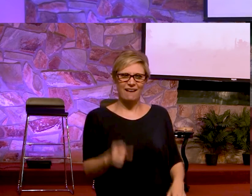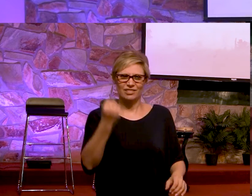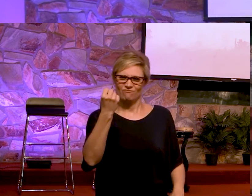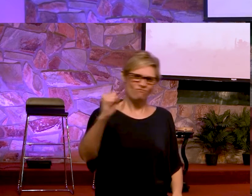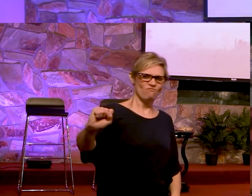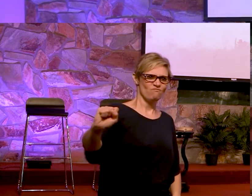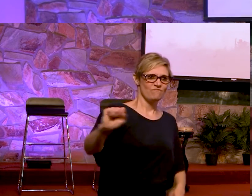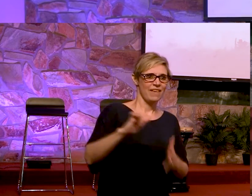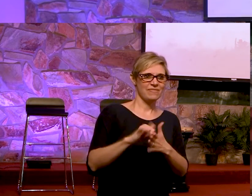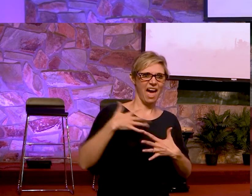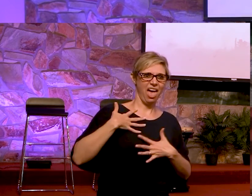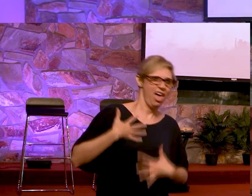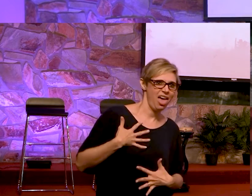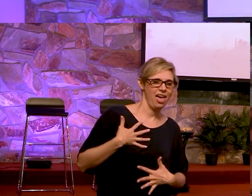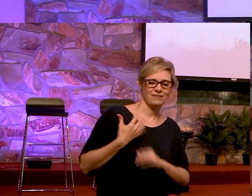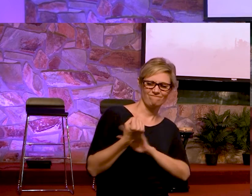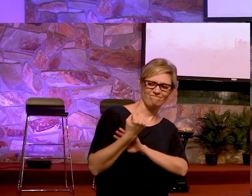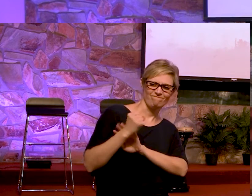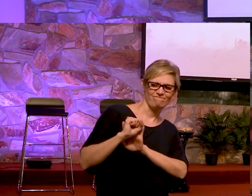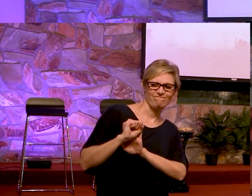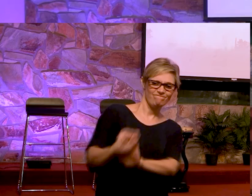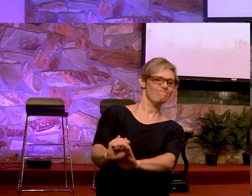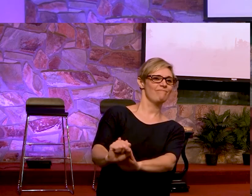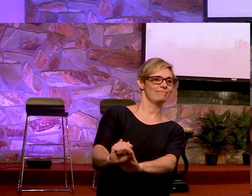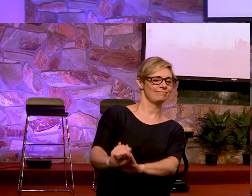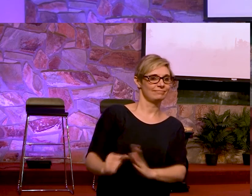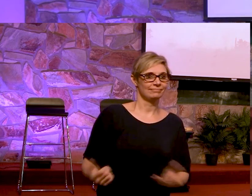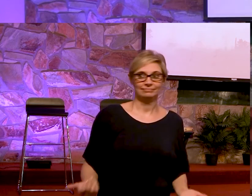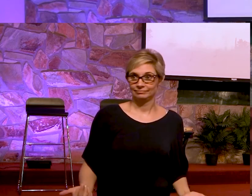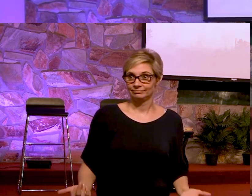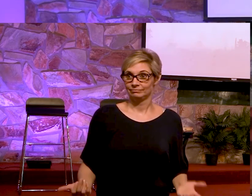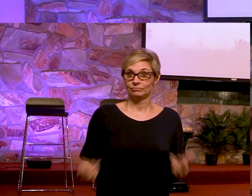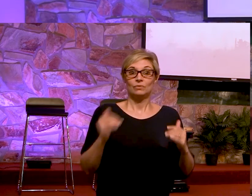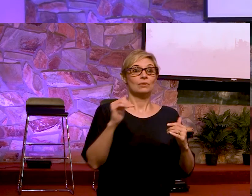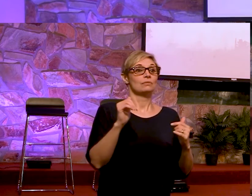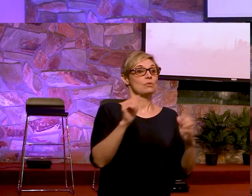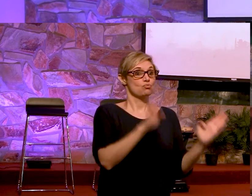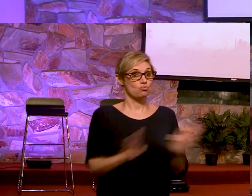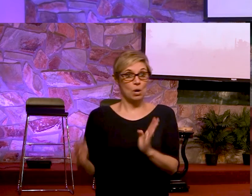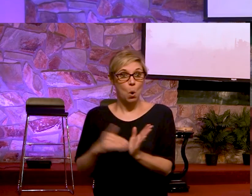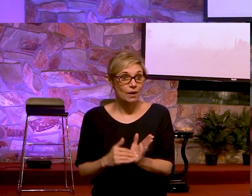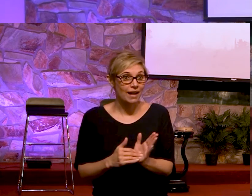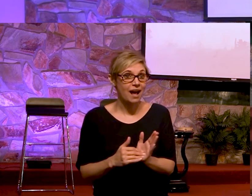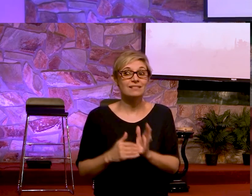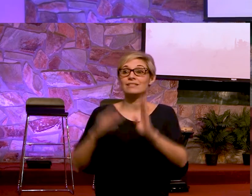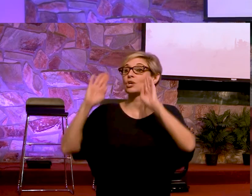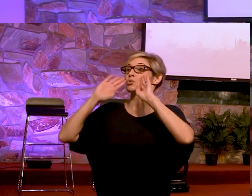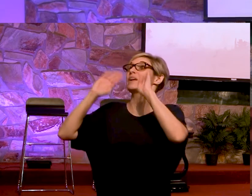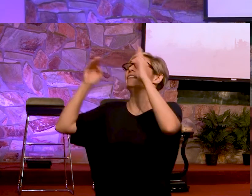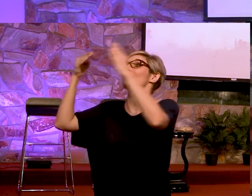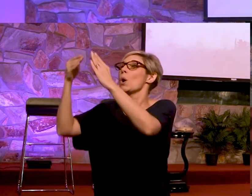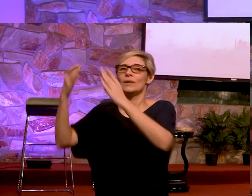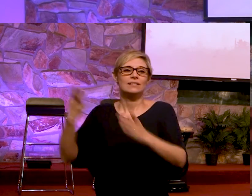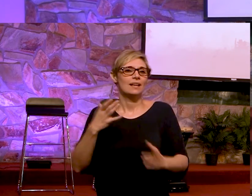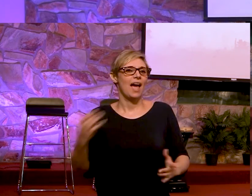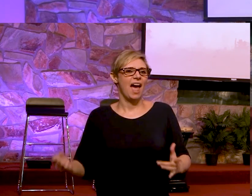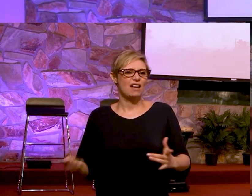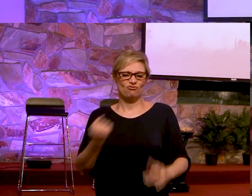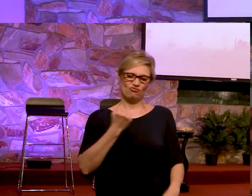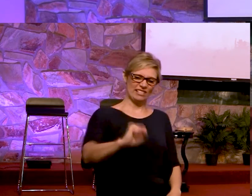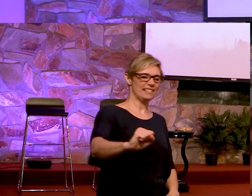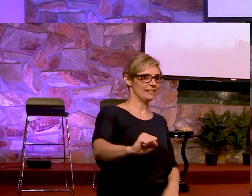And so we need to reorganize, we need to refocus on God, and we need to resist the